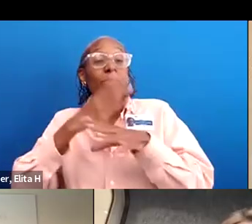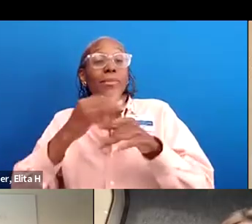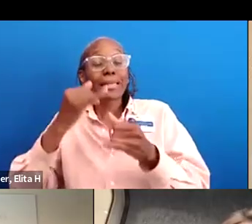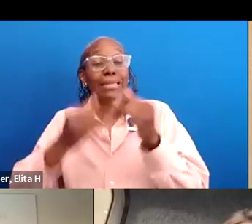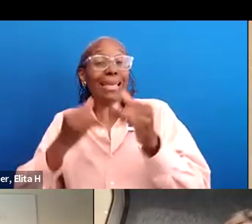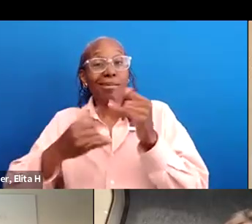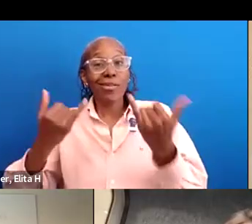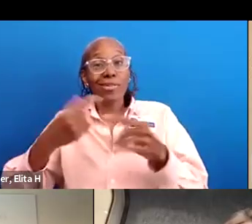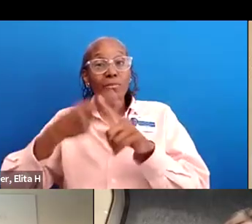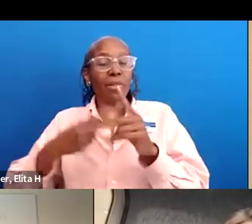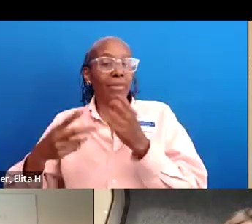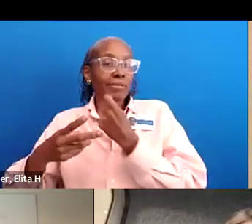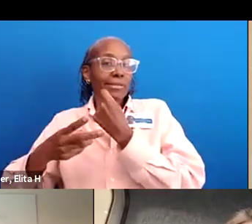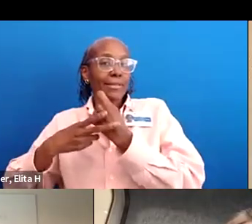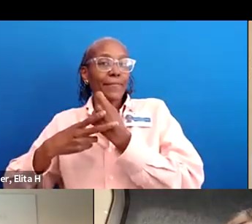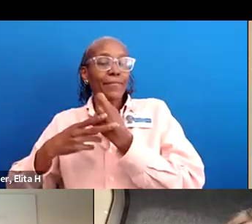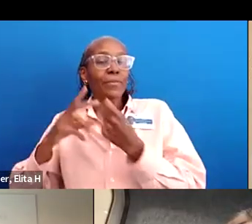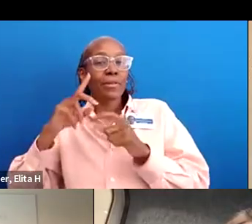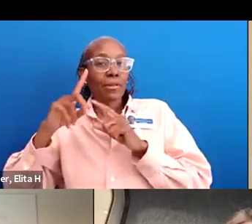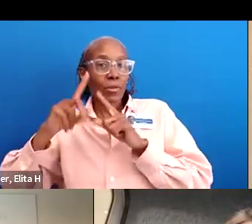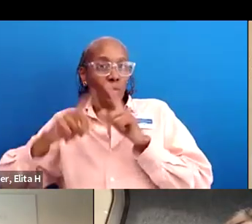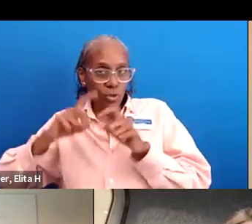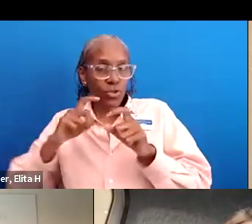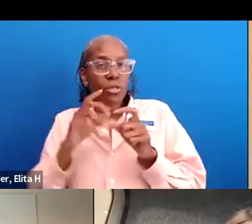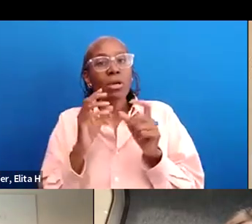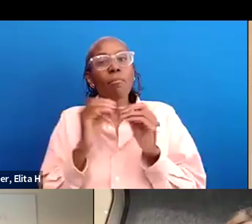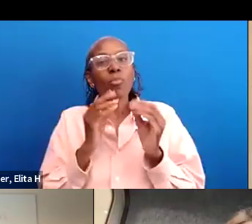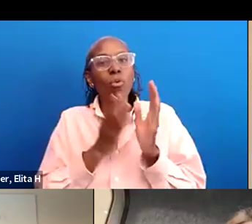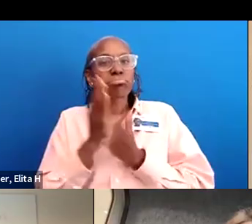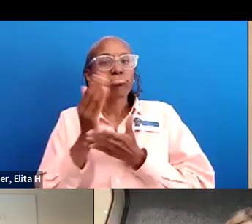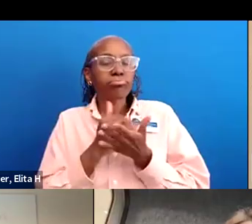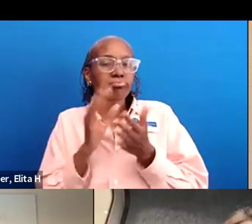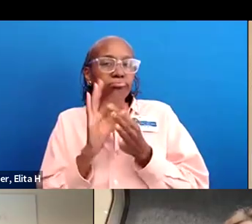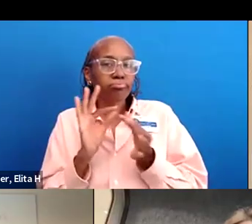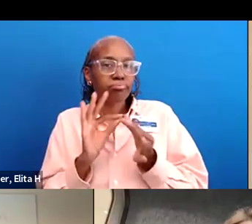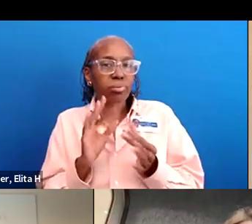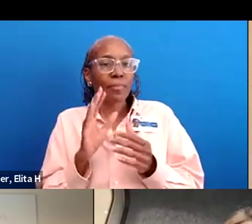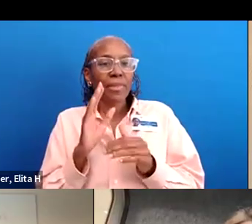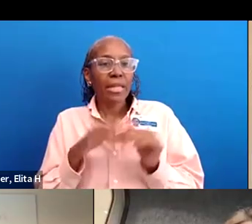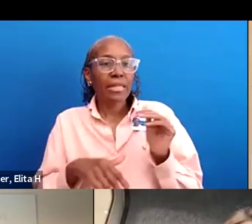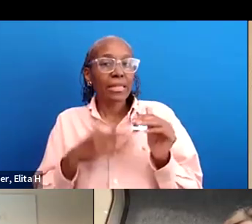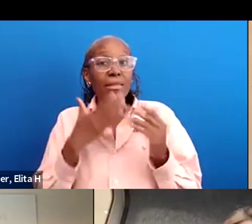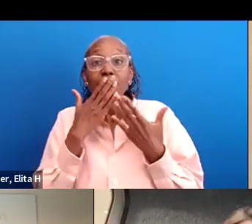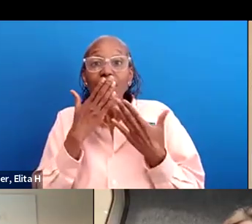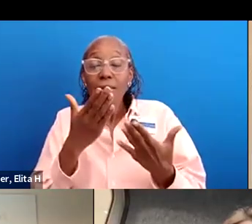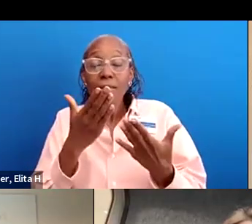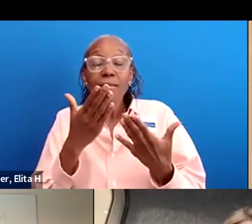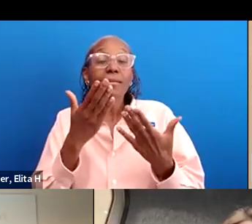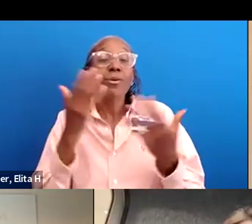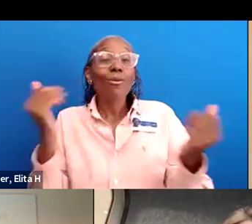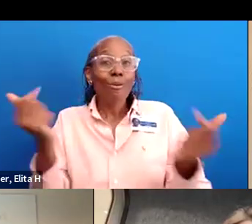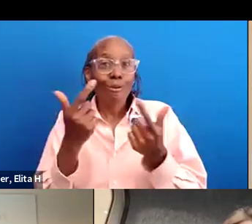of the month. I've saved them. I will be answering those more thoroughly then. I would like to thank all of